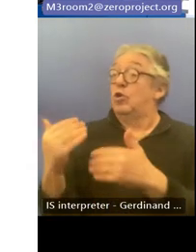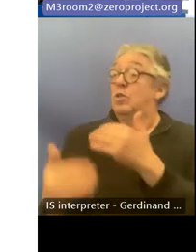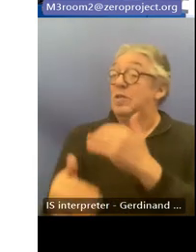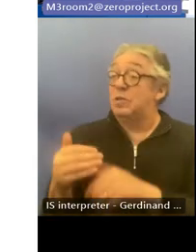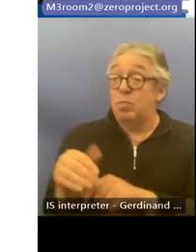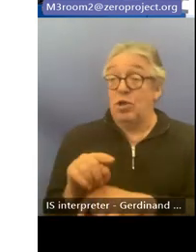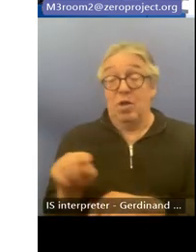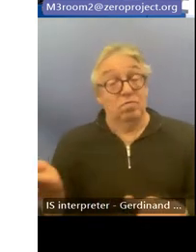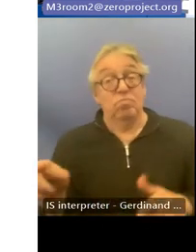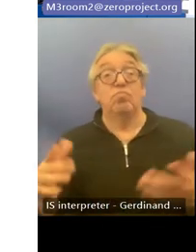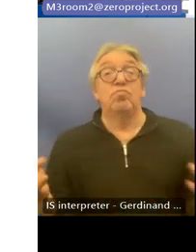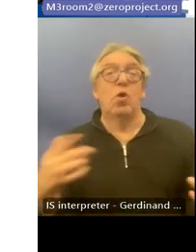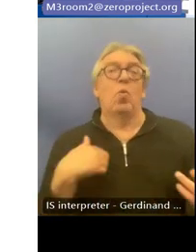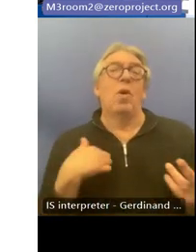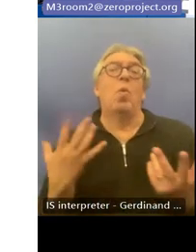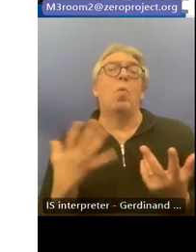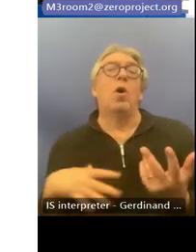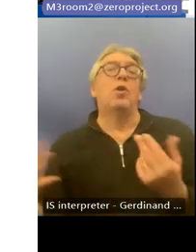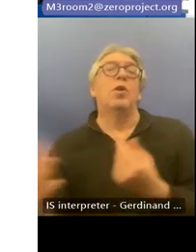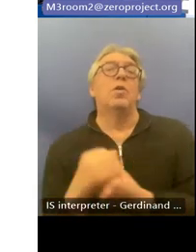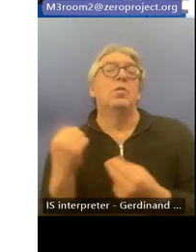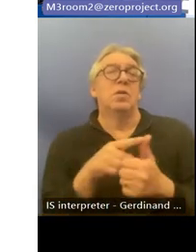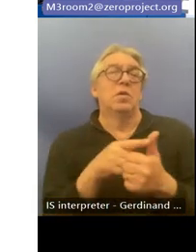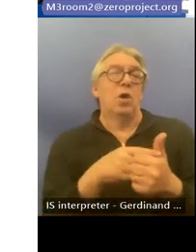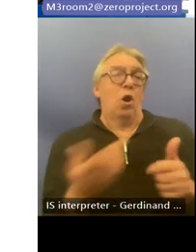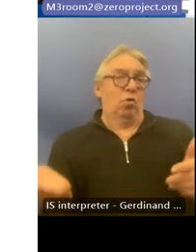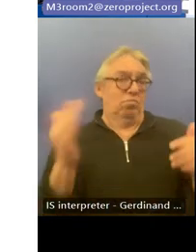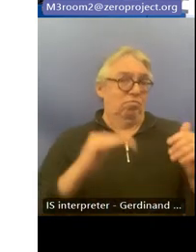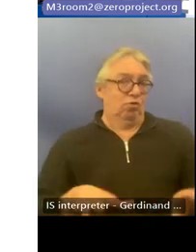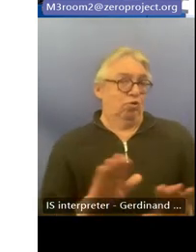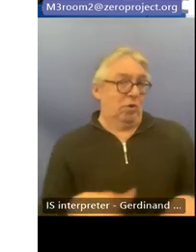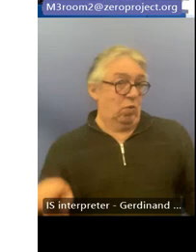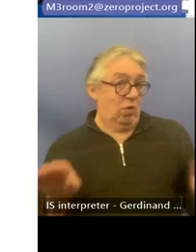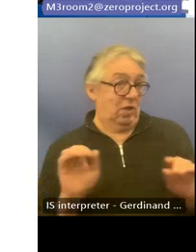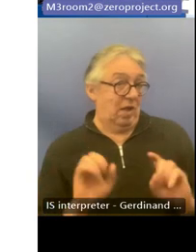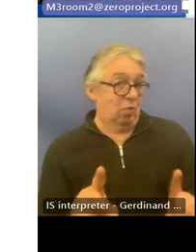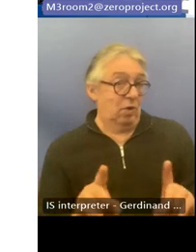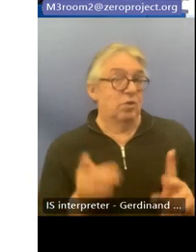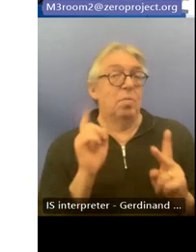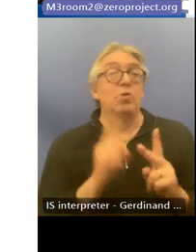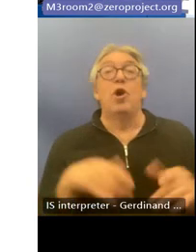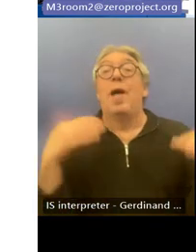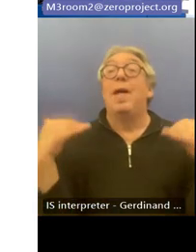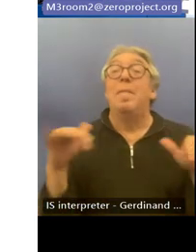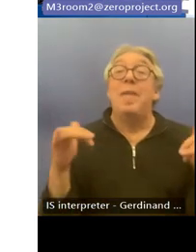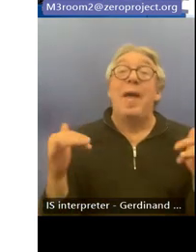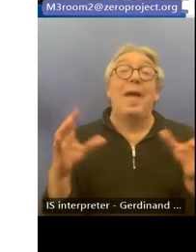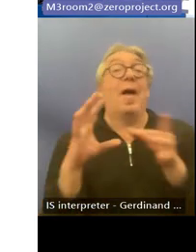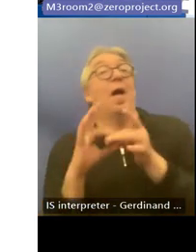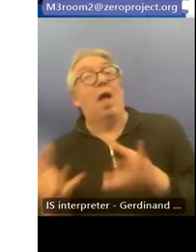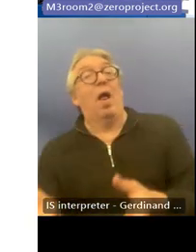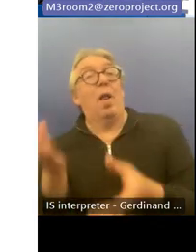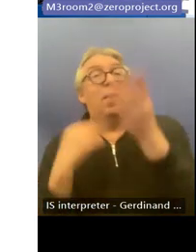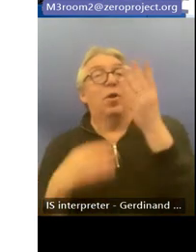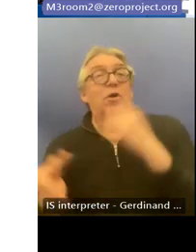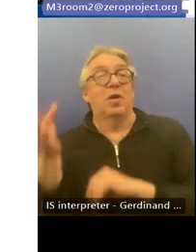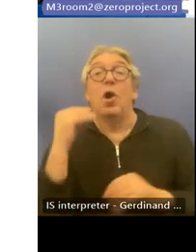early intervention, early childhood education, and also focus the play-based learning. As I mentioned, the age group is